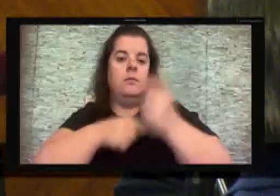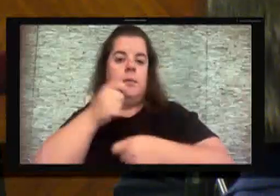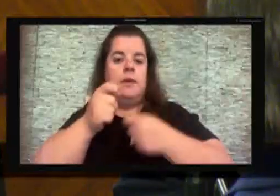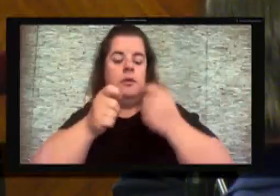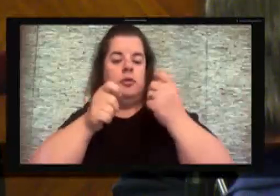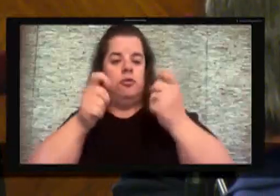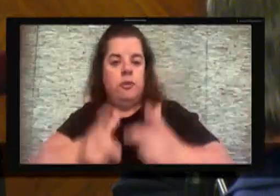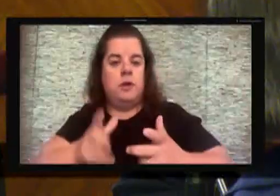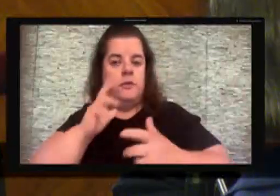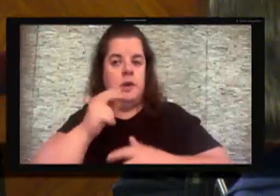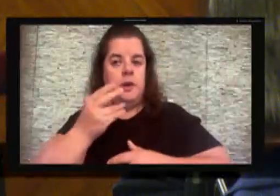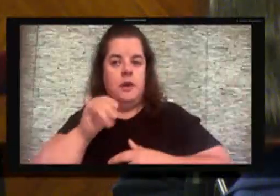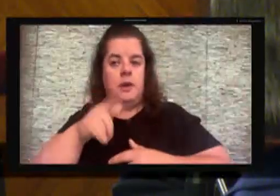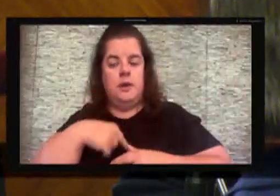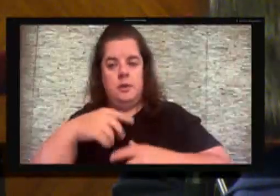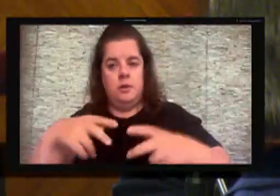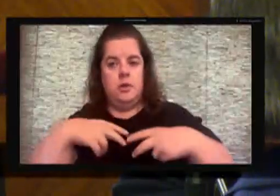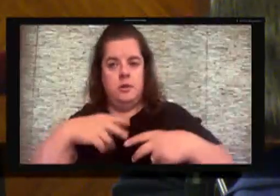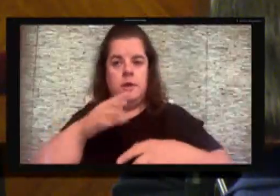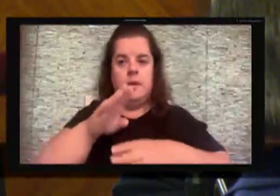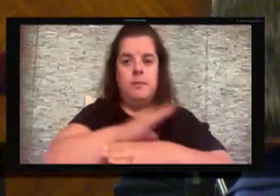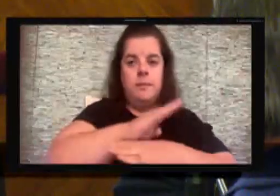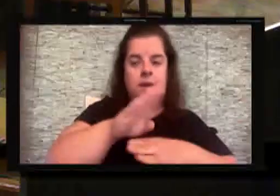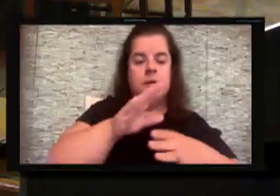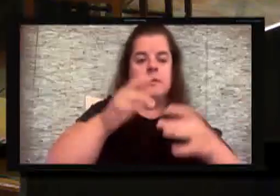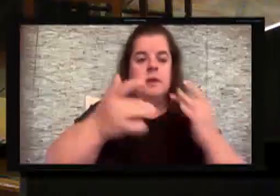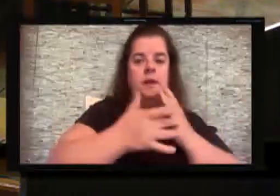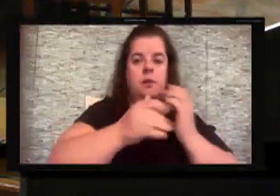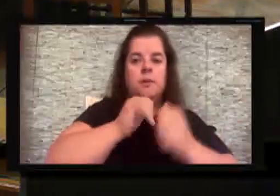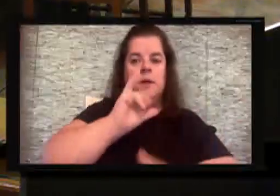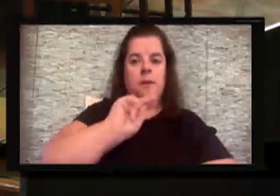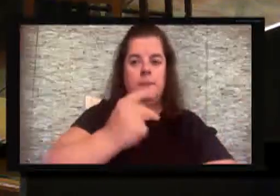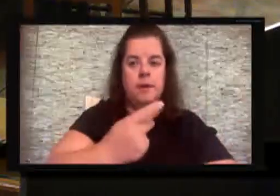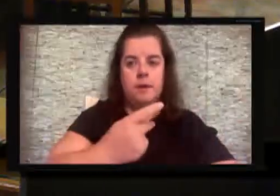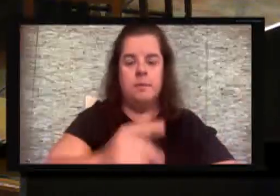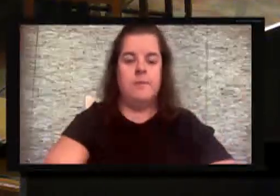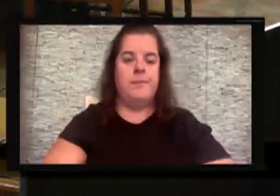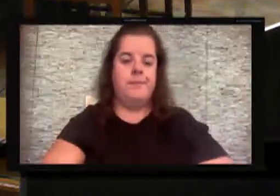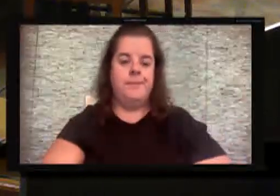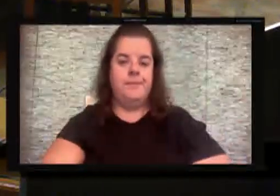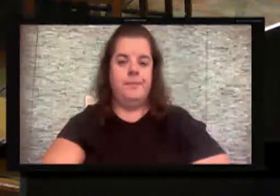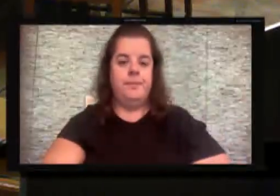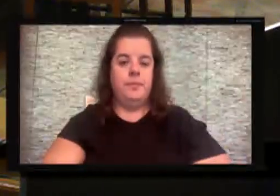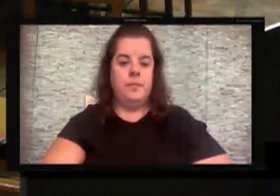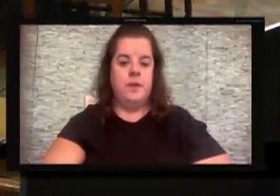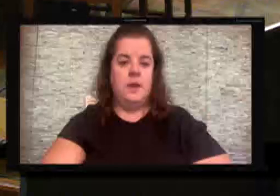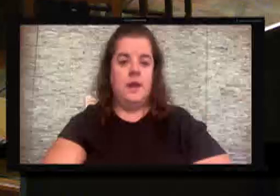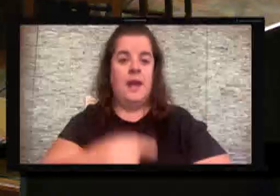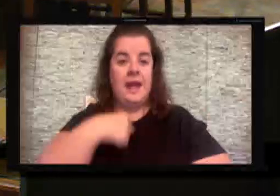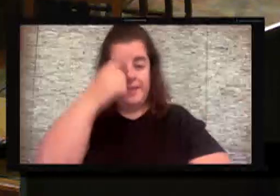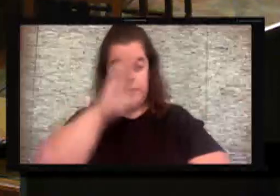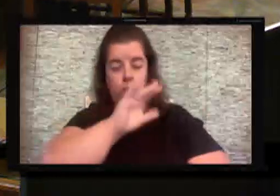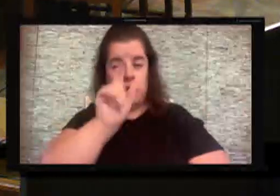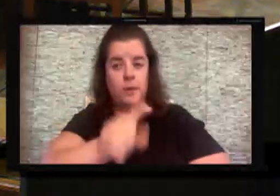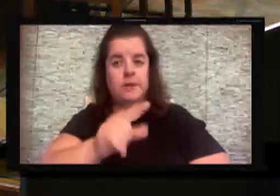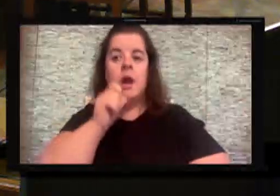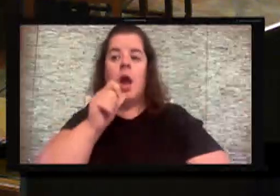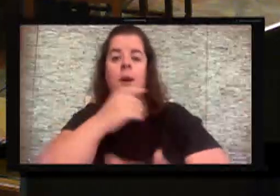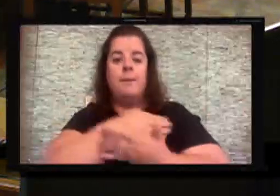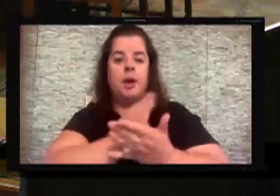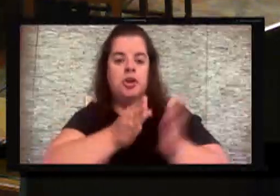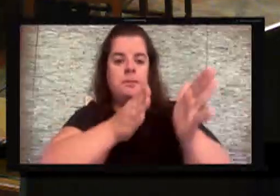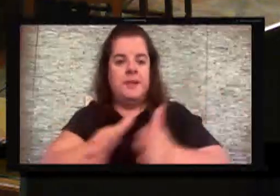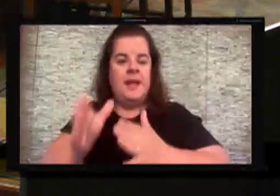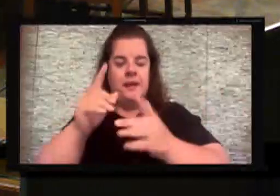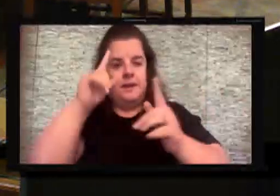Gwen Moore, assistant director of business technology with IMP. Thank you. And I think your question is, what are the unbudgeted expenses besides